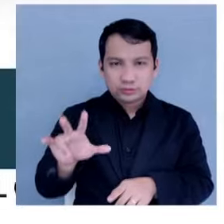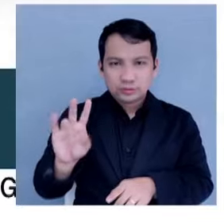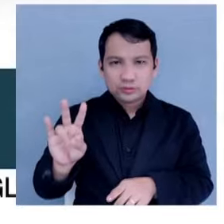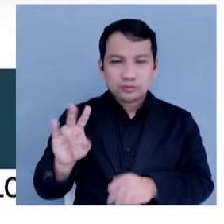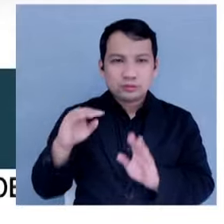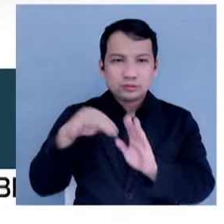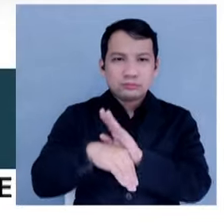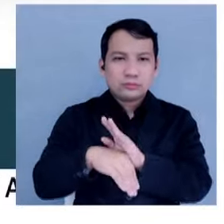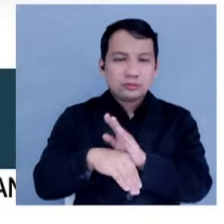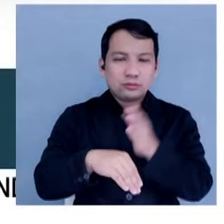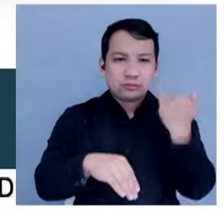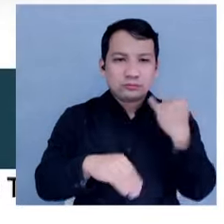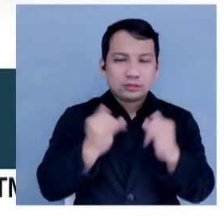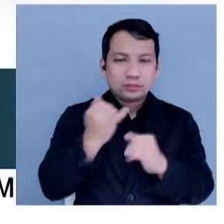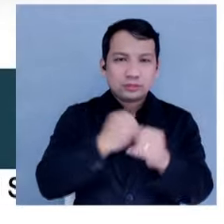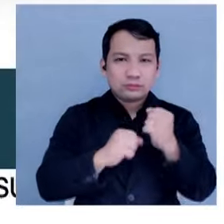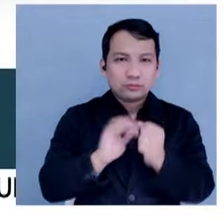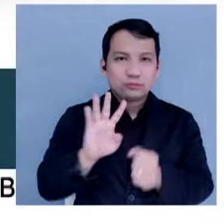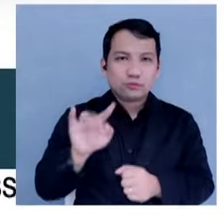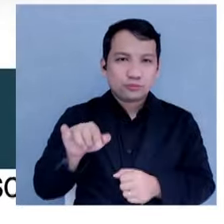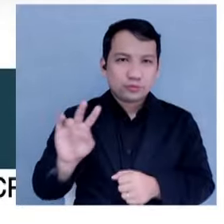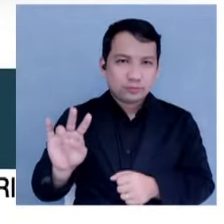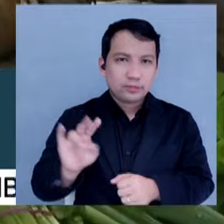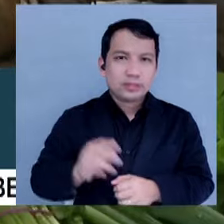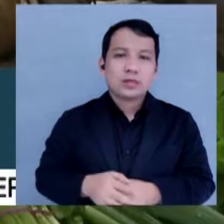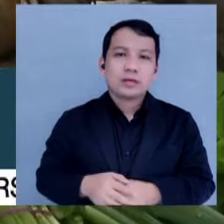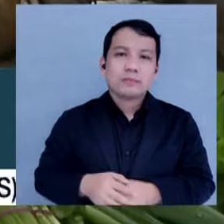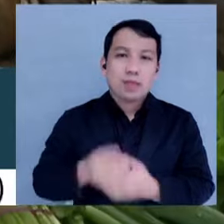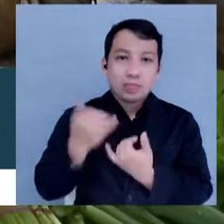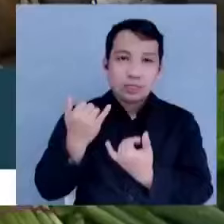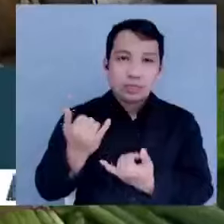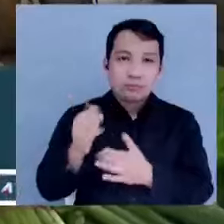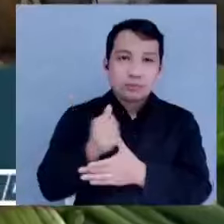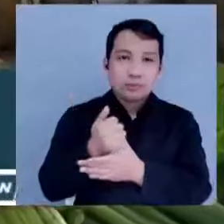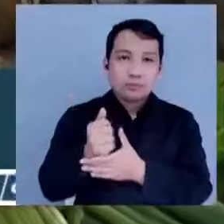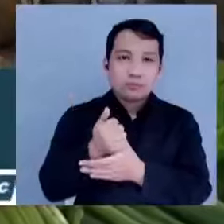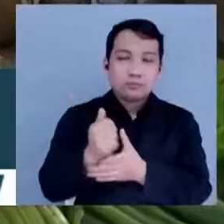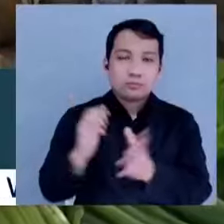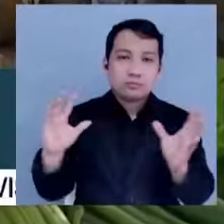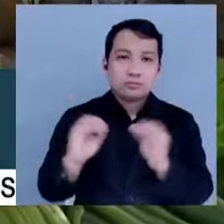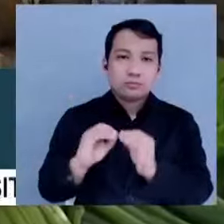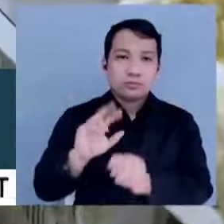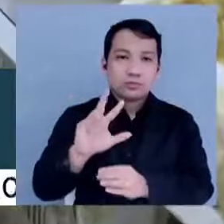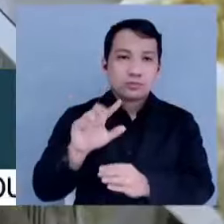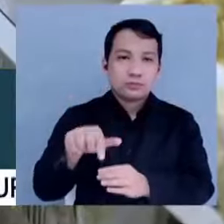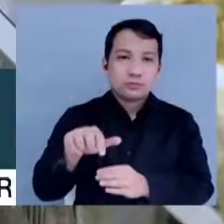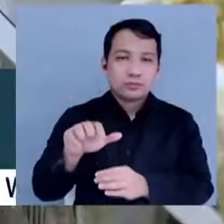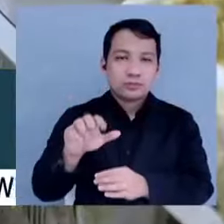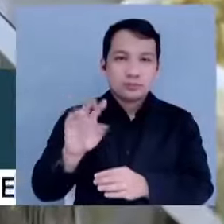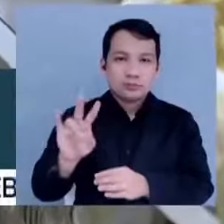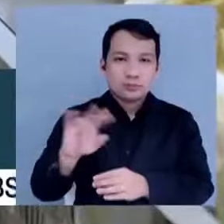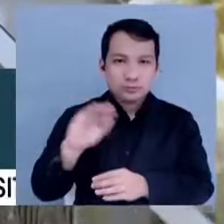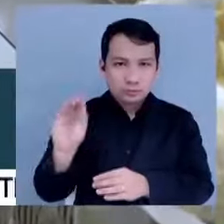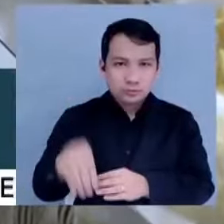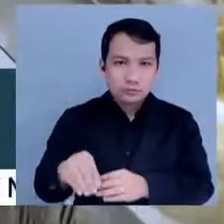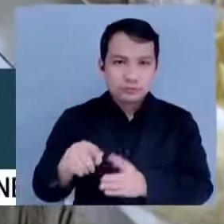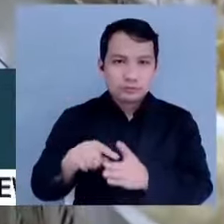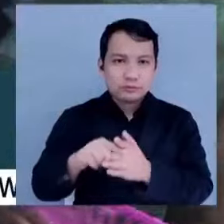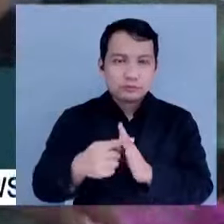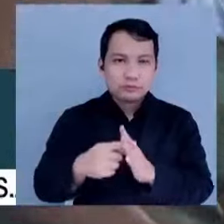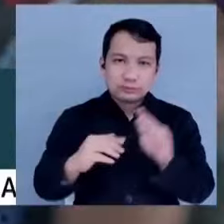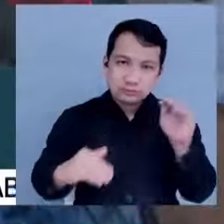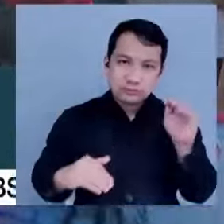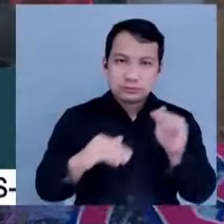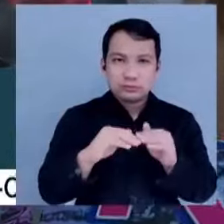year's 4.7%. Year-to-date, average inflation is at 3.7%, still on track to meet